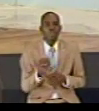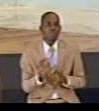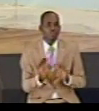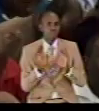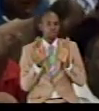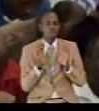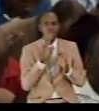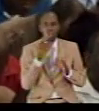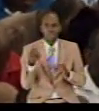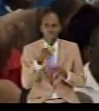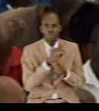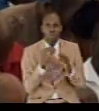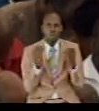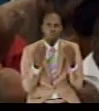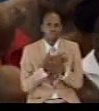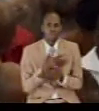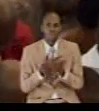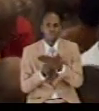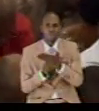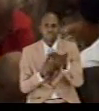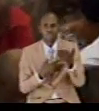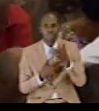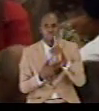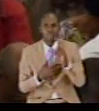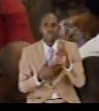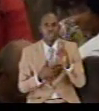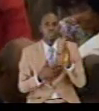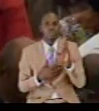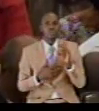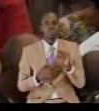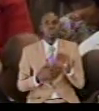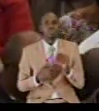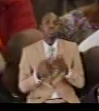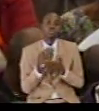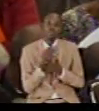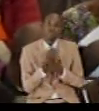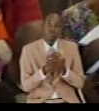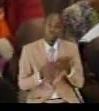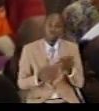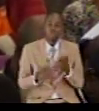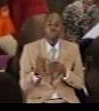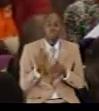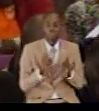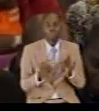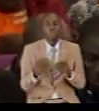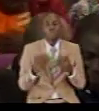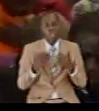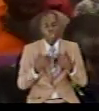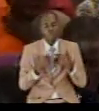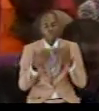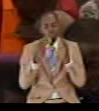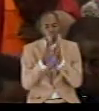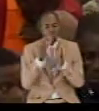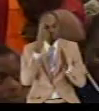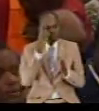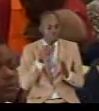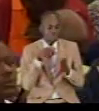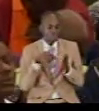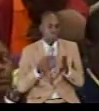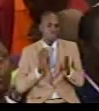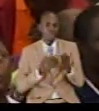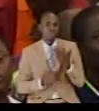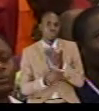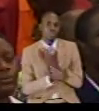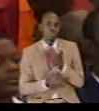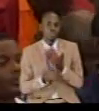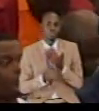anybody afraid there? Some people, they are afraid of this, our country. Are you afraid?